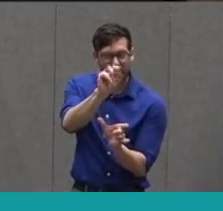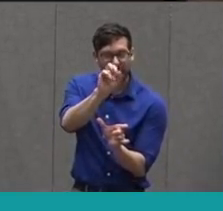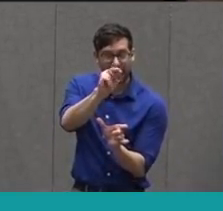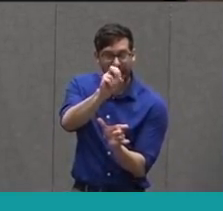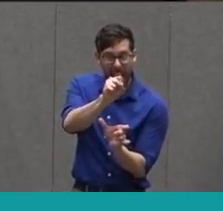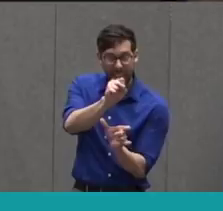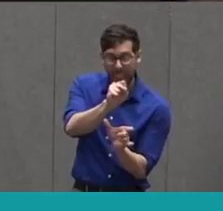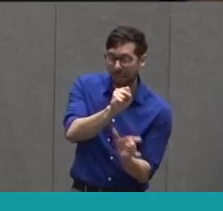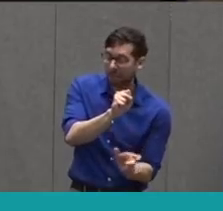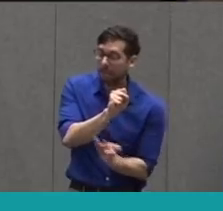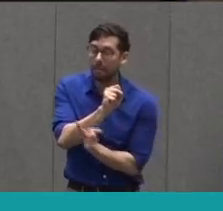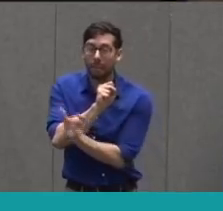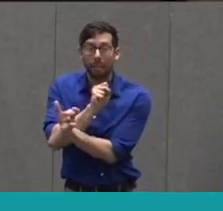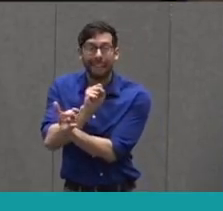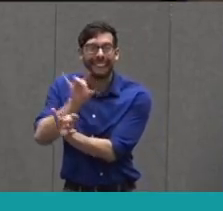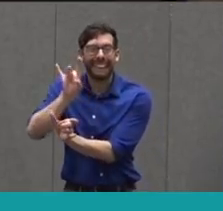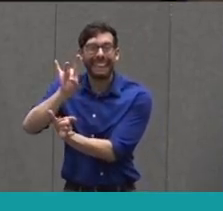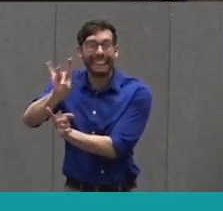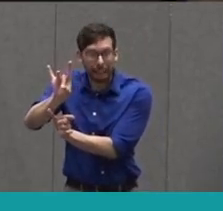8 ones.